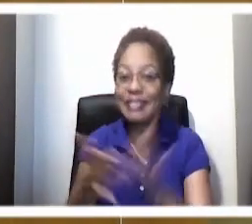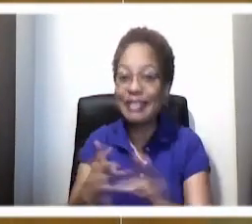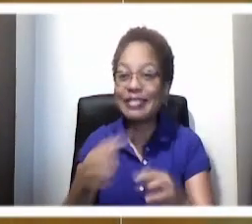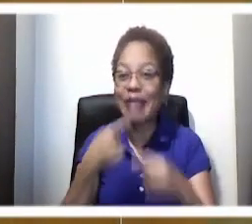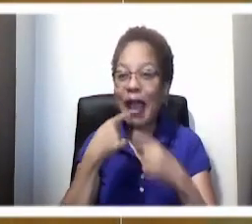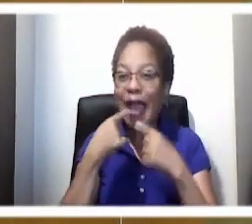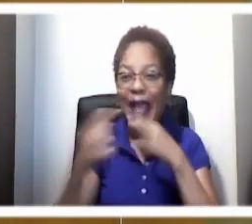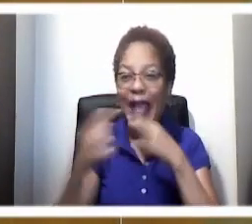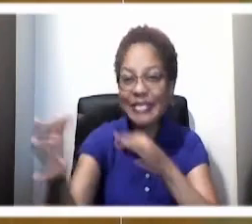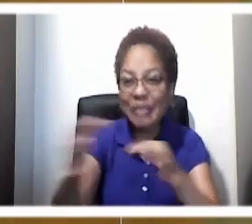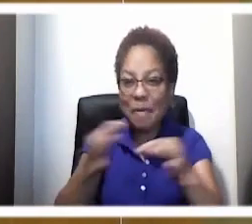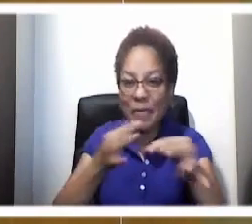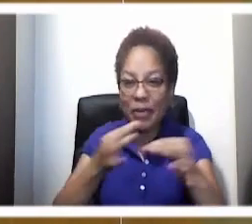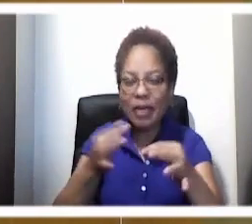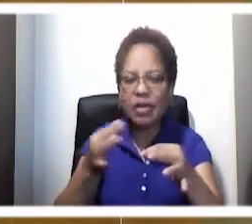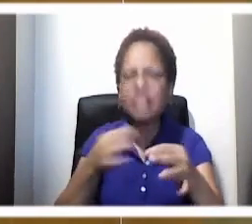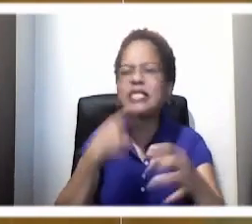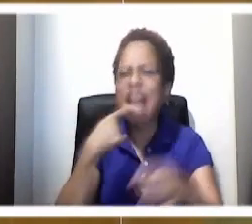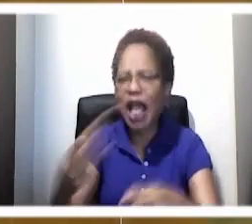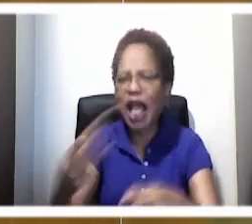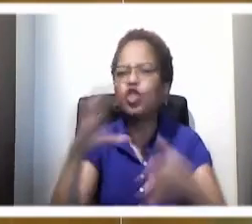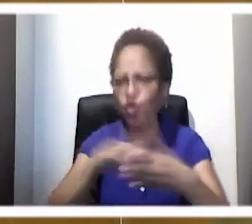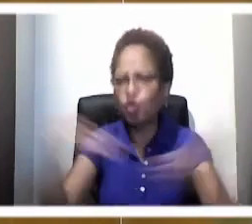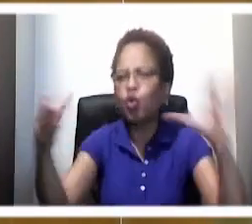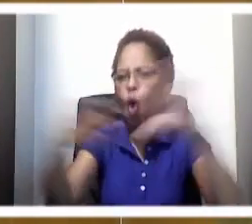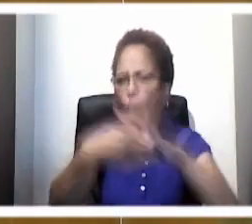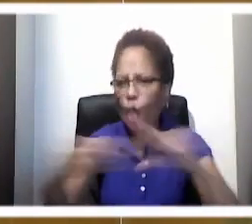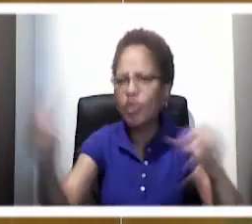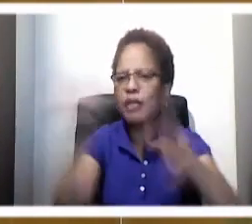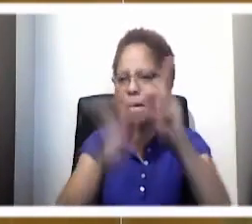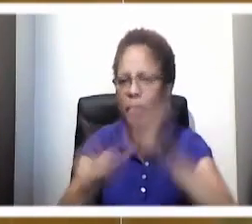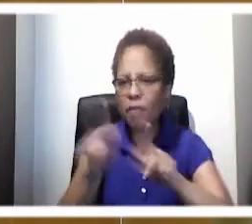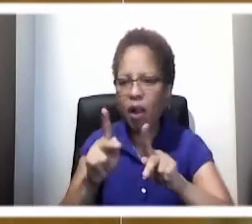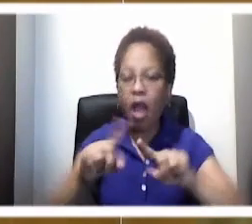everything to his disciples when they were alone.